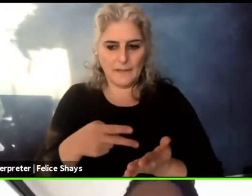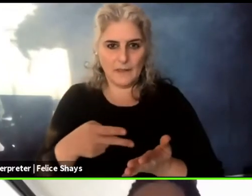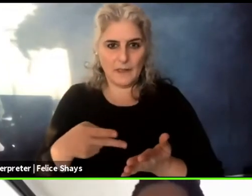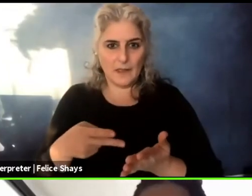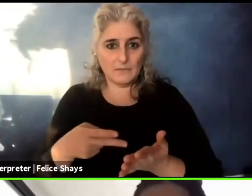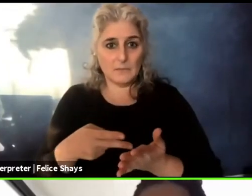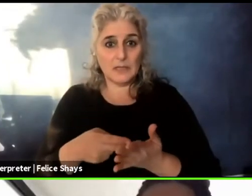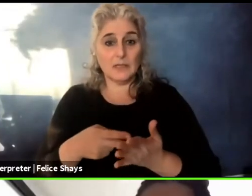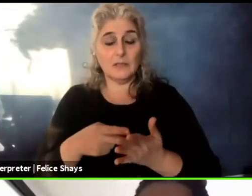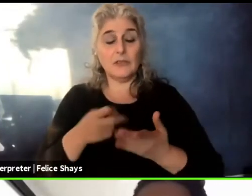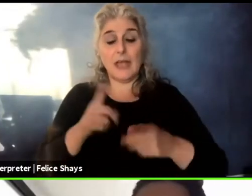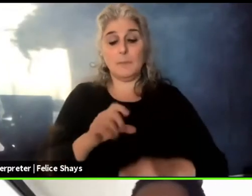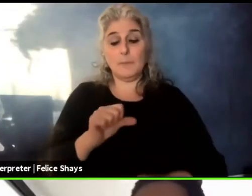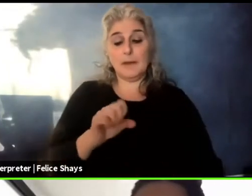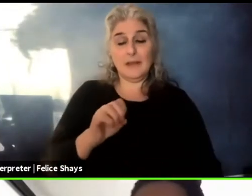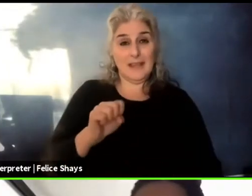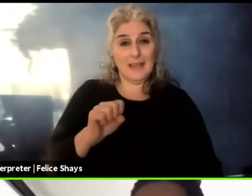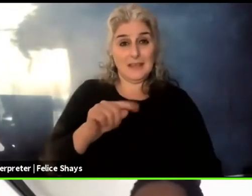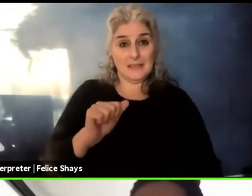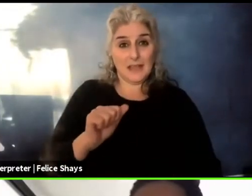When SESTA FOSTA came in, it was like